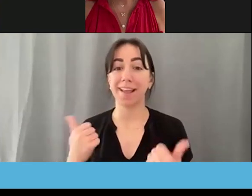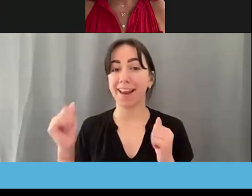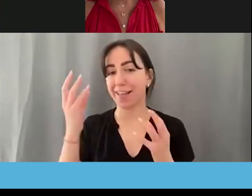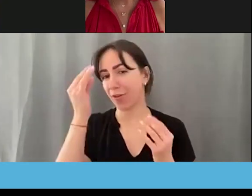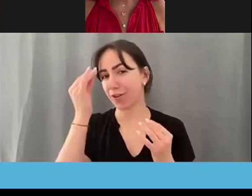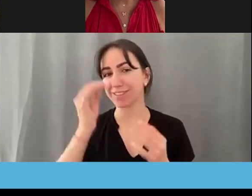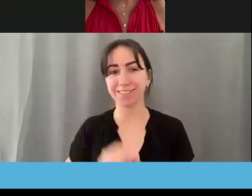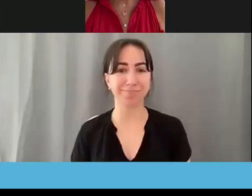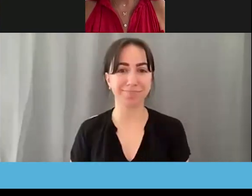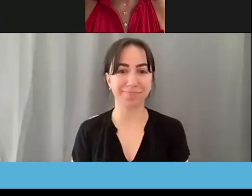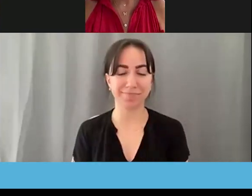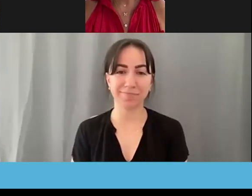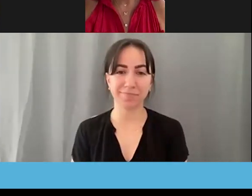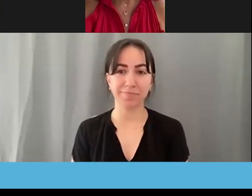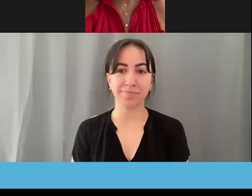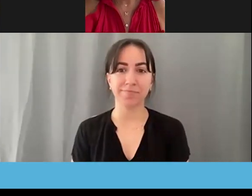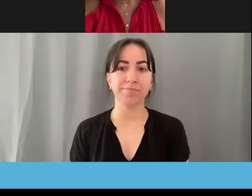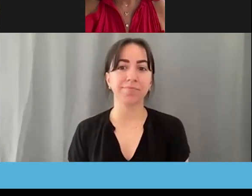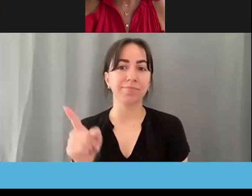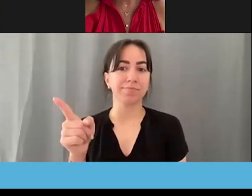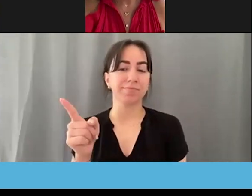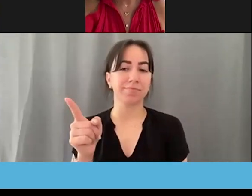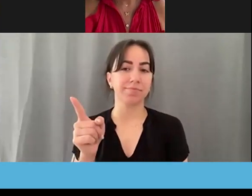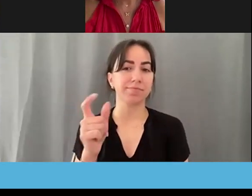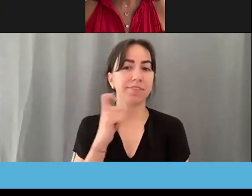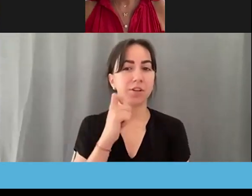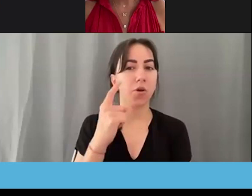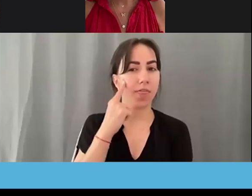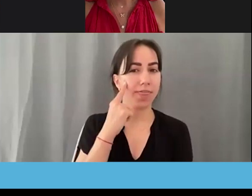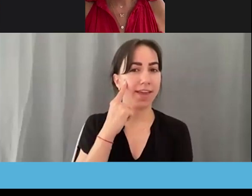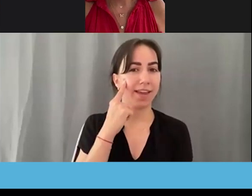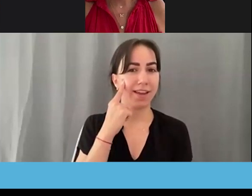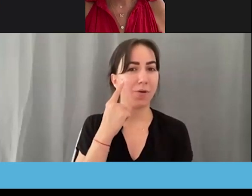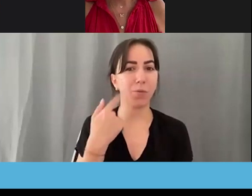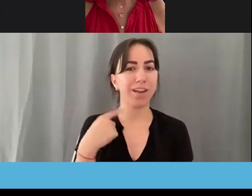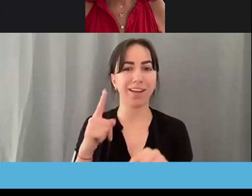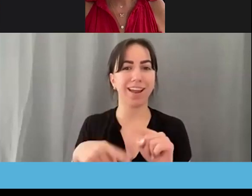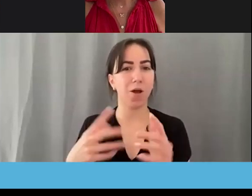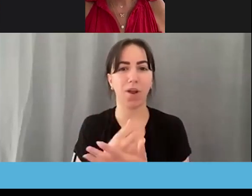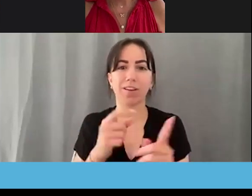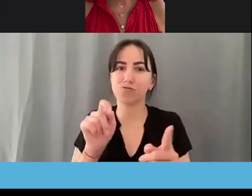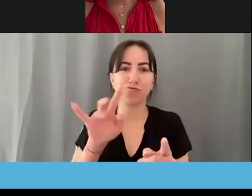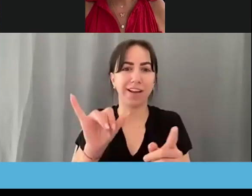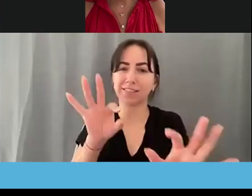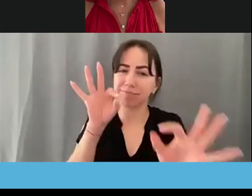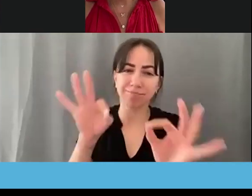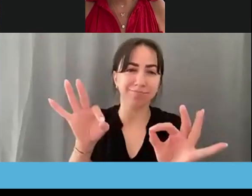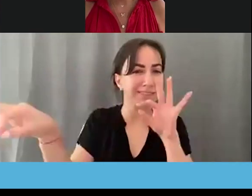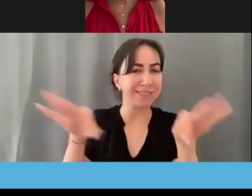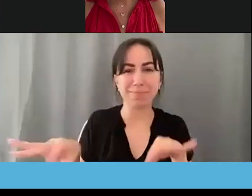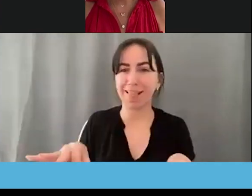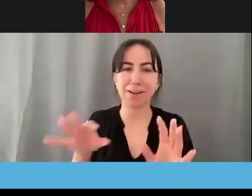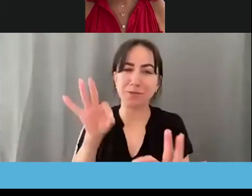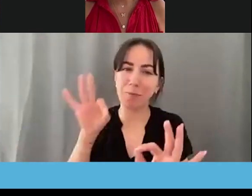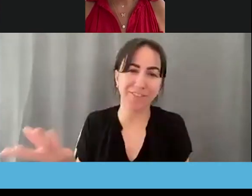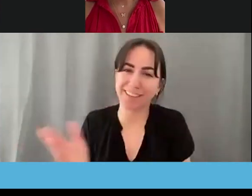that? I don't think we can say it better than Tracy, honestly. Yeah. I think it's so impassioned and it was so